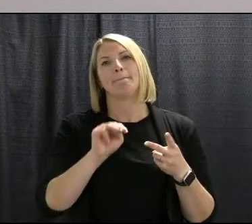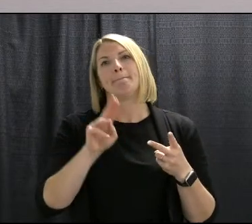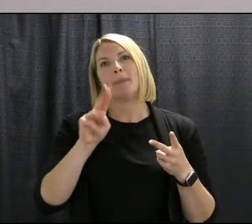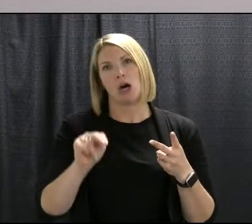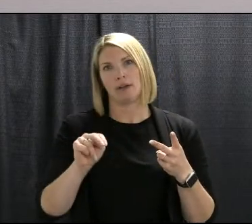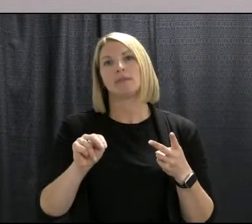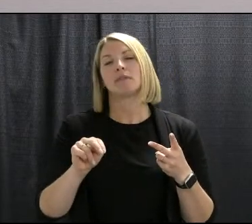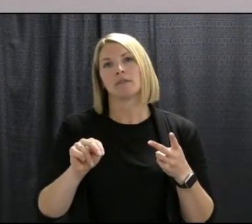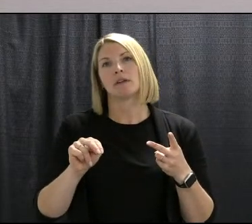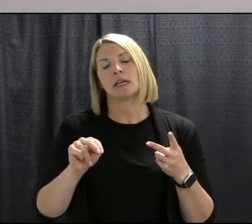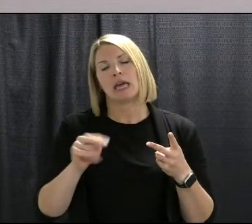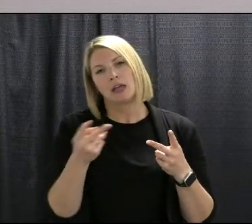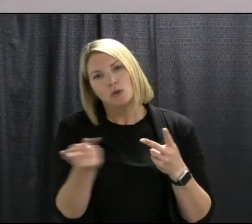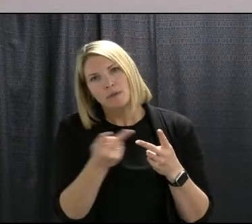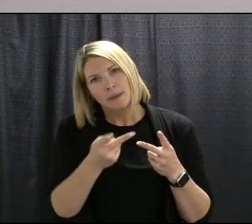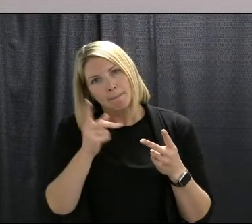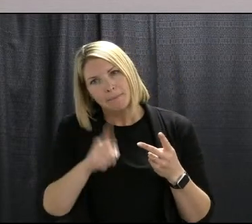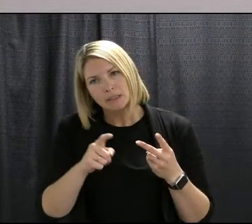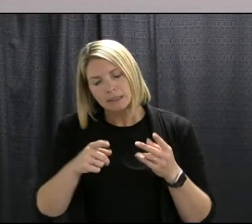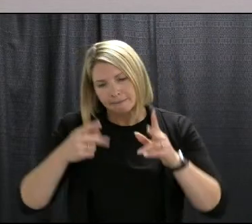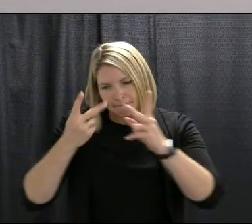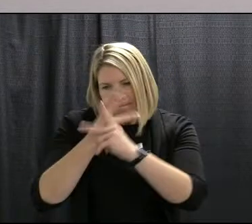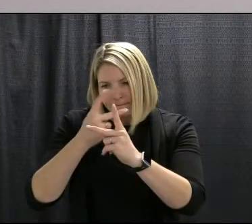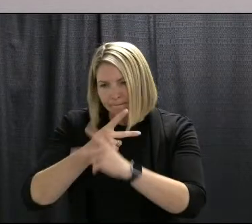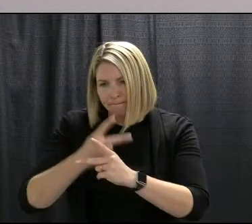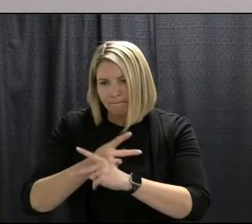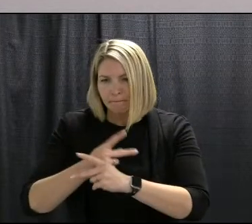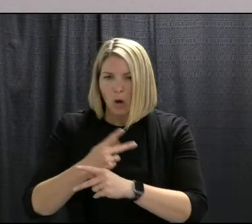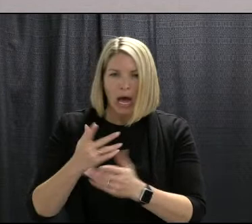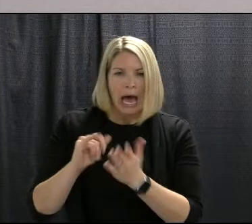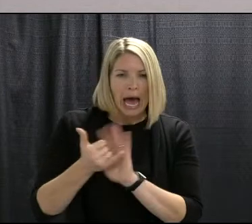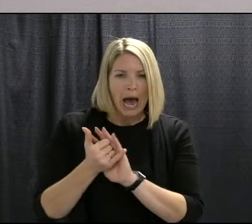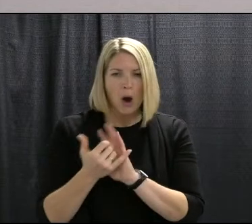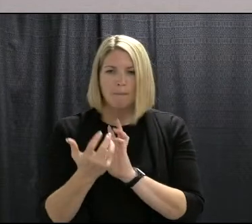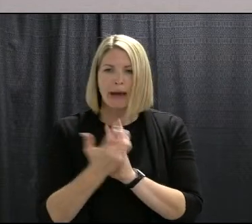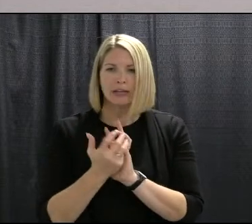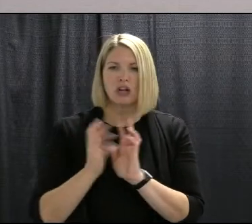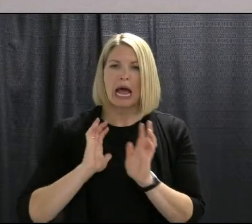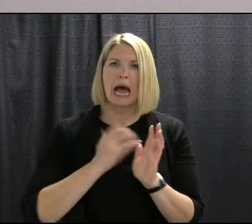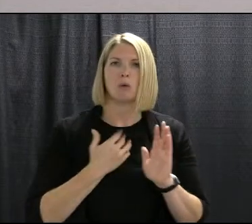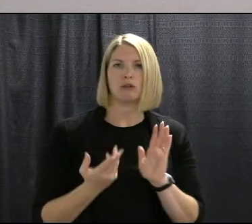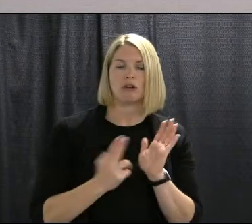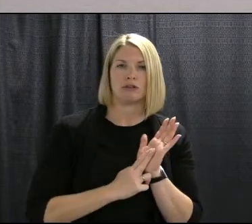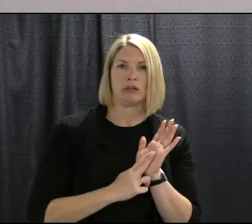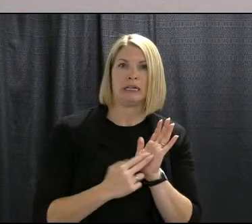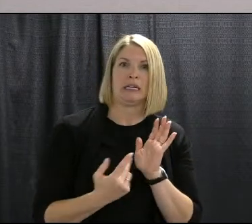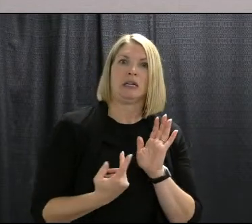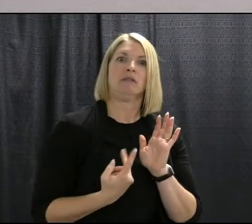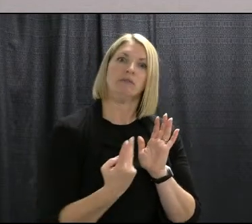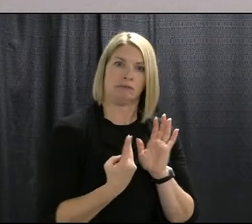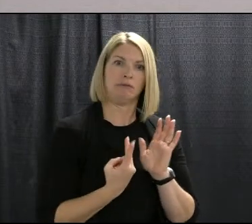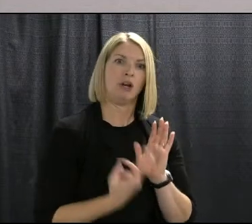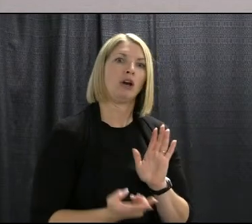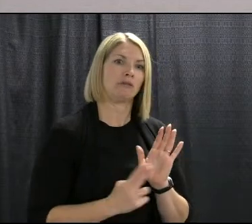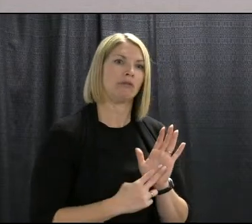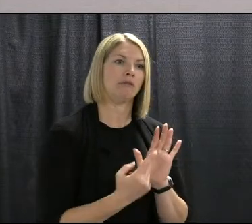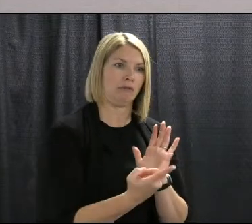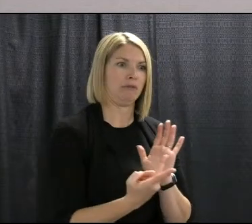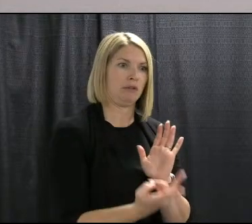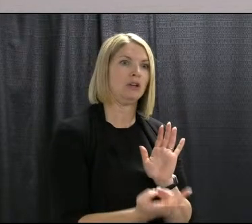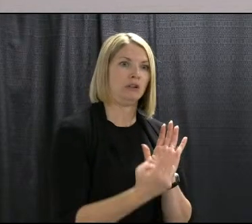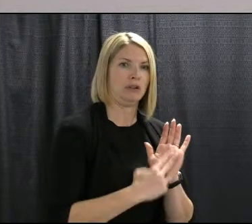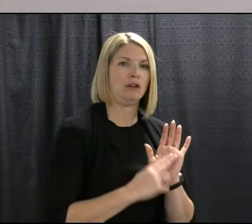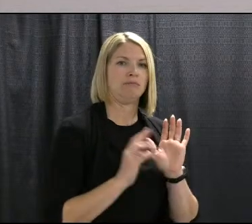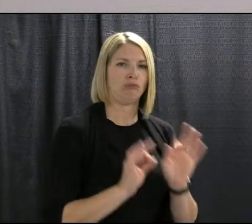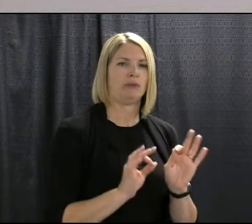University, the opportunity to engage in those contracts, and as quickly as we can engage in those contracts, they will. We are